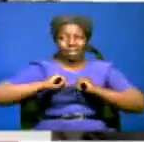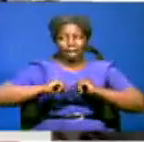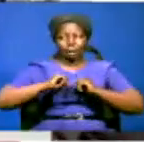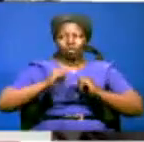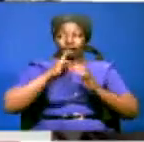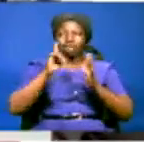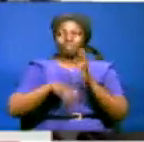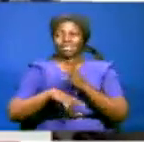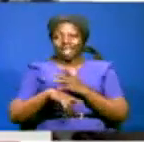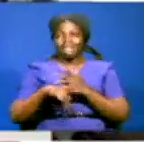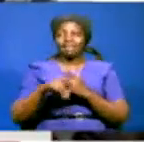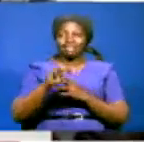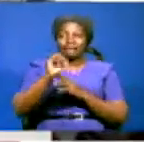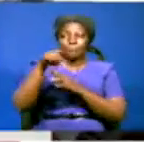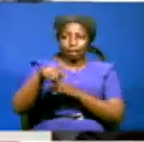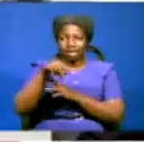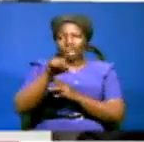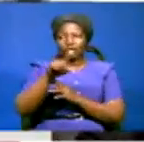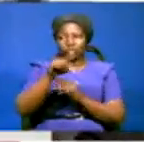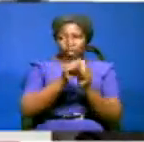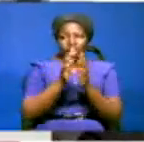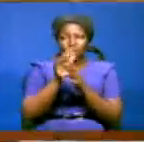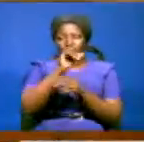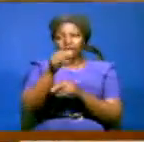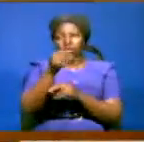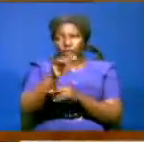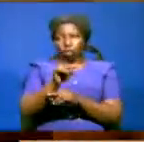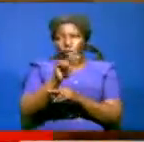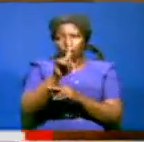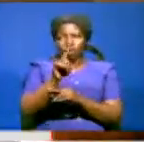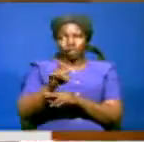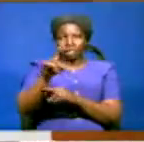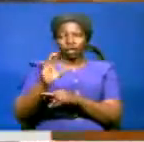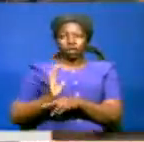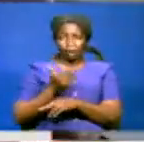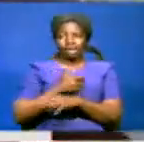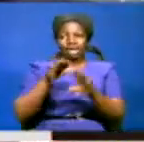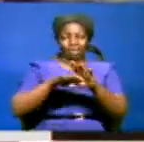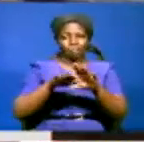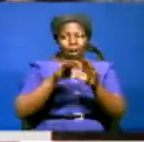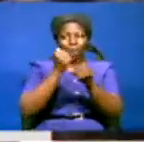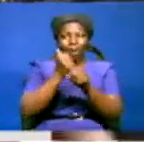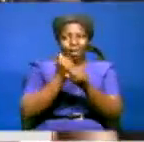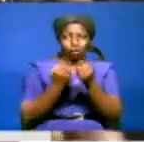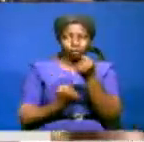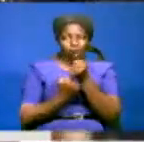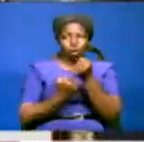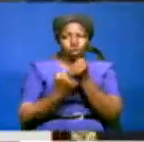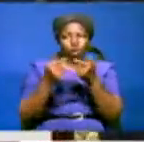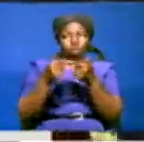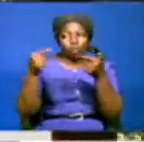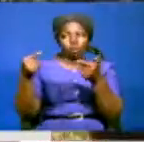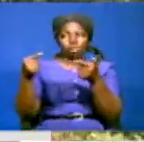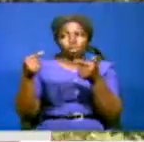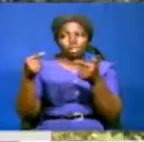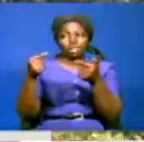and one of the branch executive committee members, John Ogam, have been working for the interests of ODM rivals and had campaigned against ODM